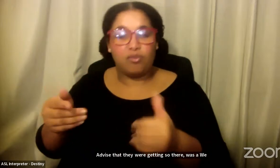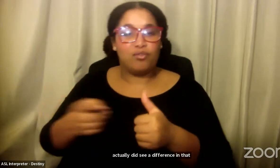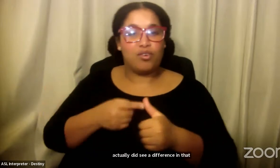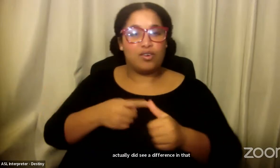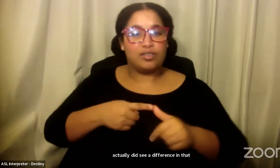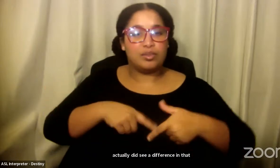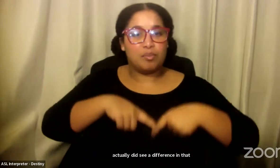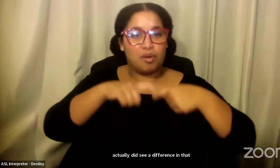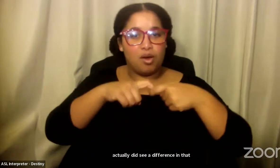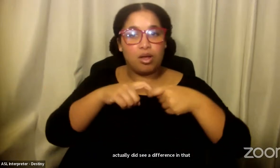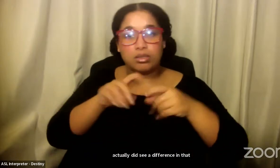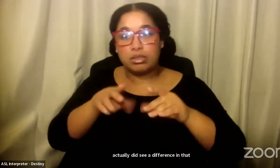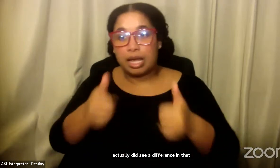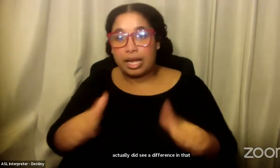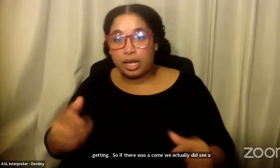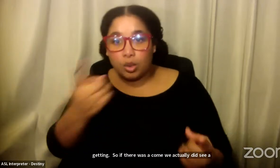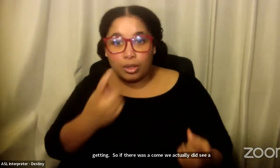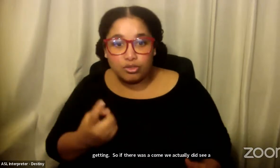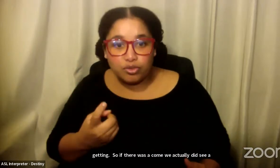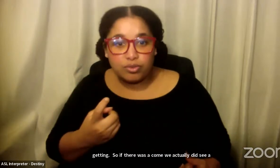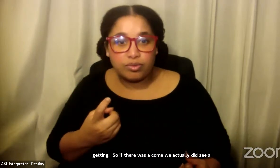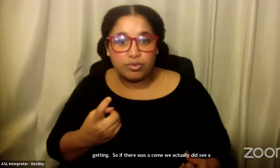pause and open it up for questions,